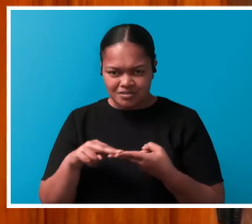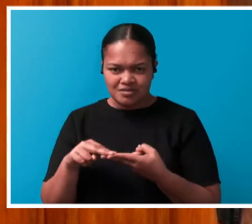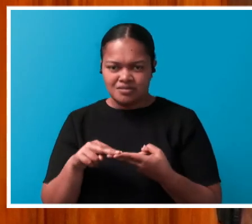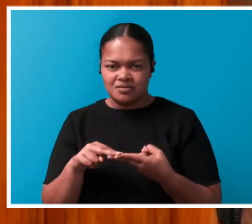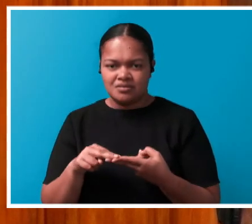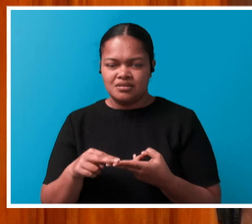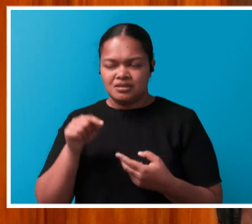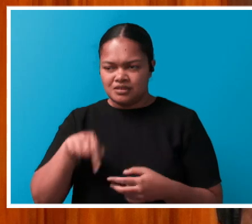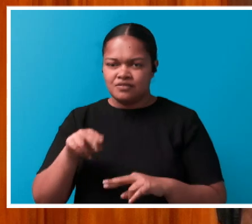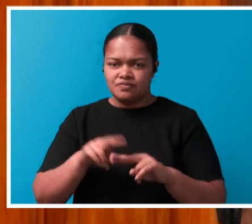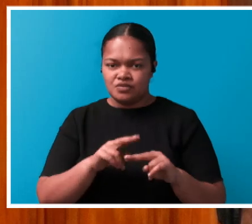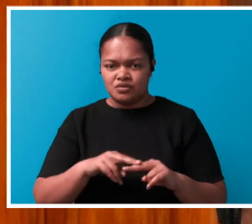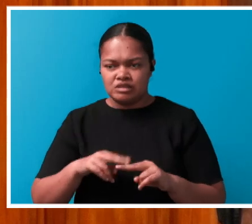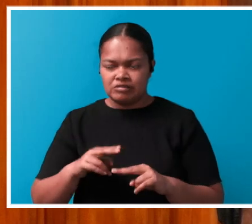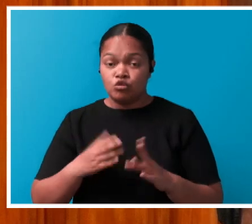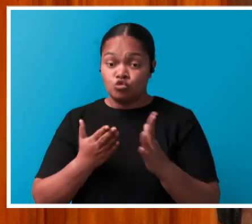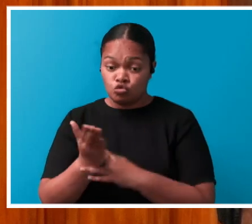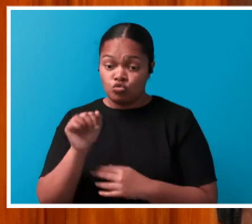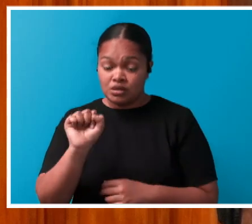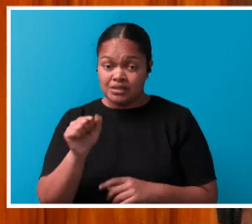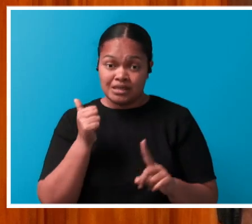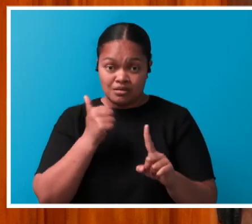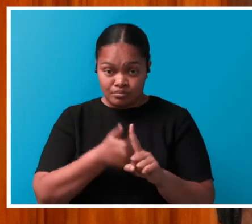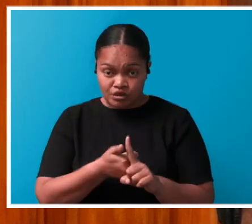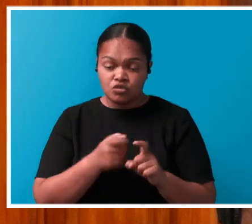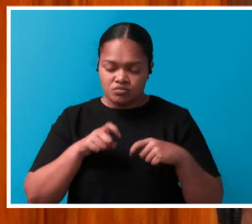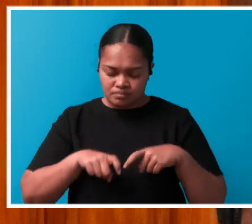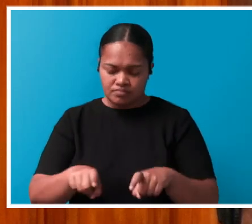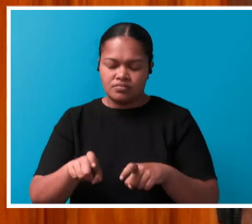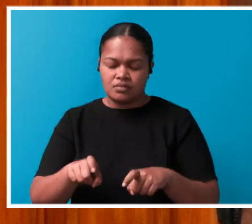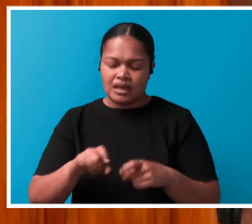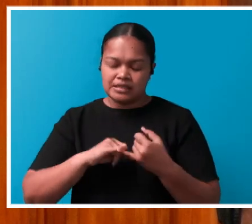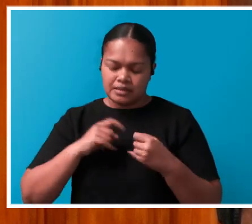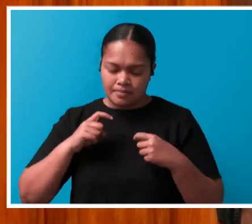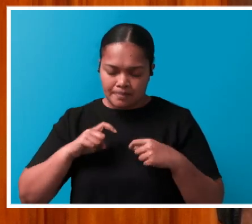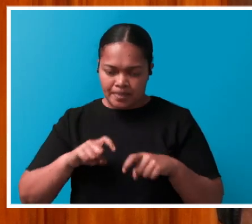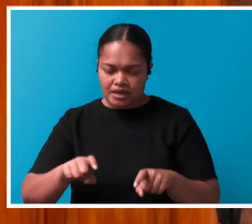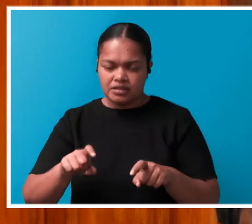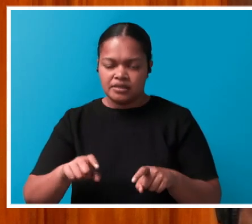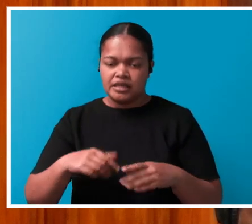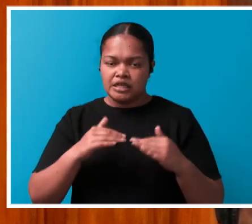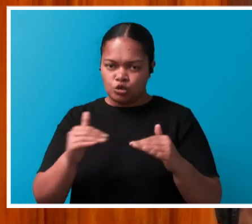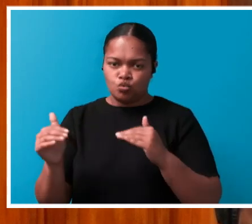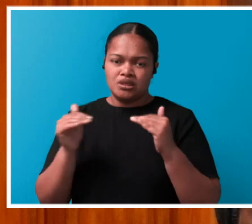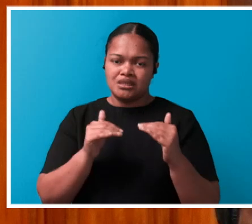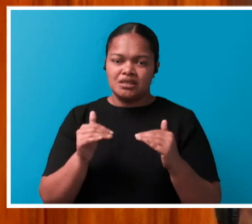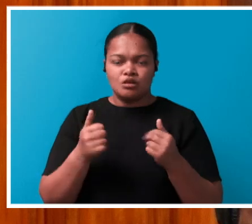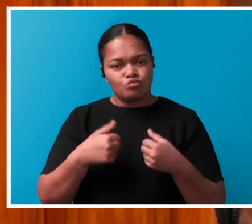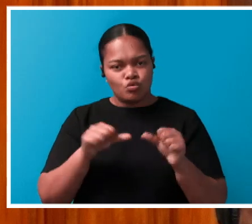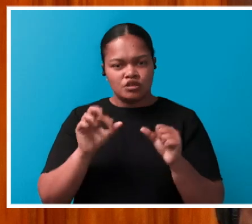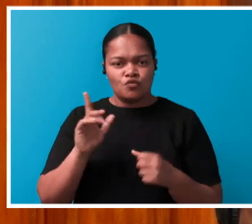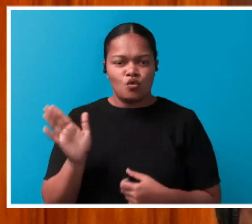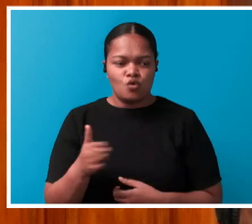in the country. It is through this approach that we will achieve stability, equity, and progress for all. Mr. Speaker,